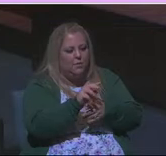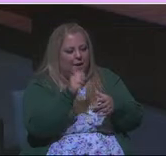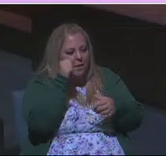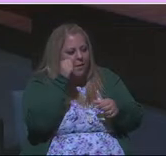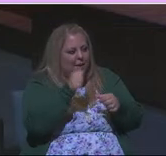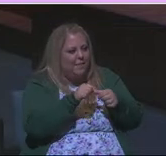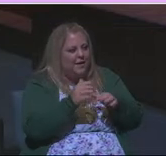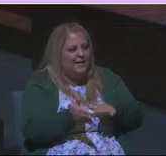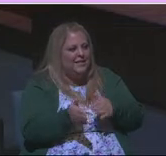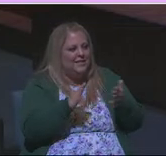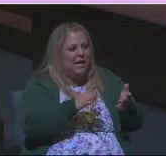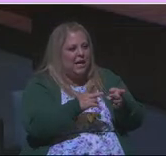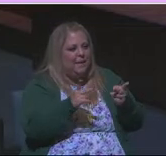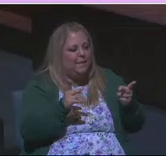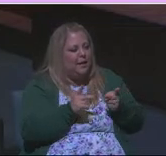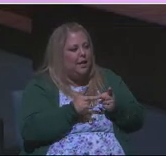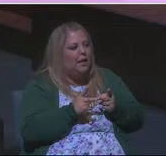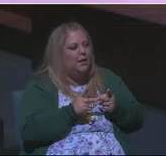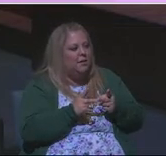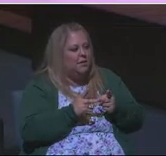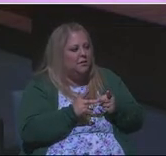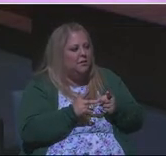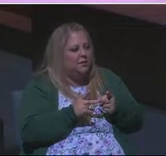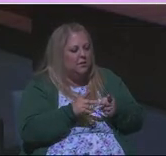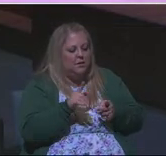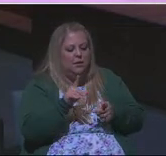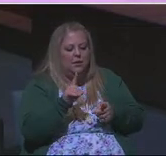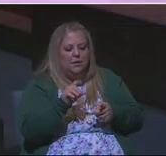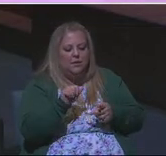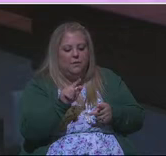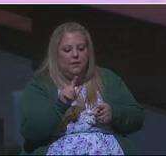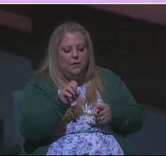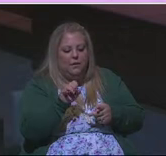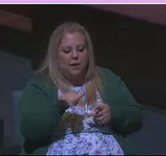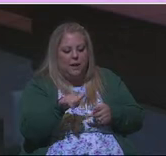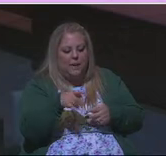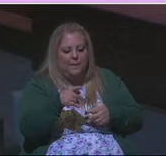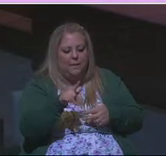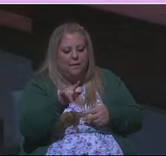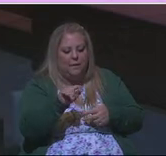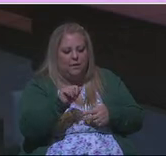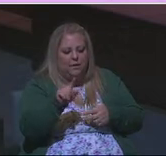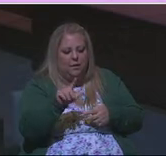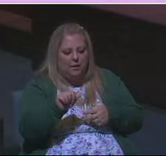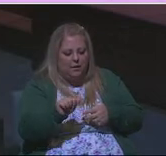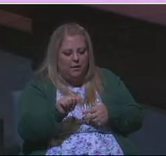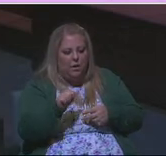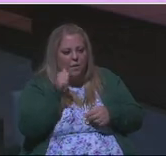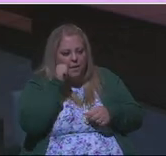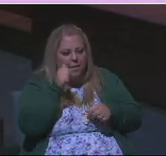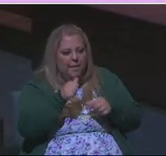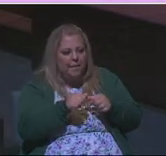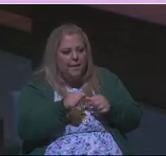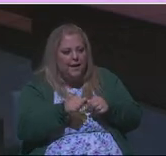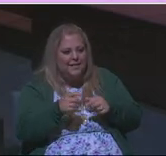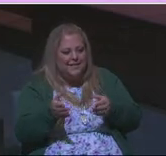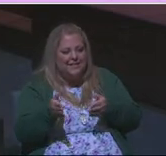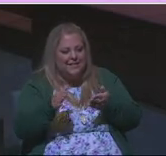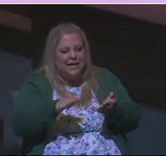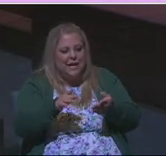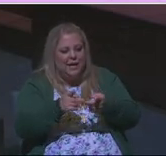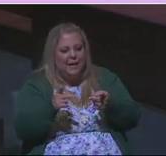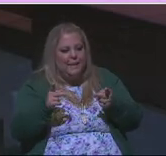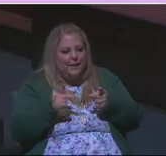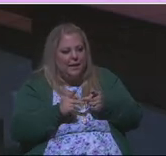huh? Daily Plaza in Dallas, Texas will always be a dying place. A